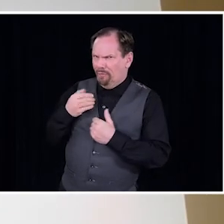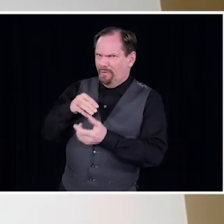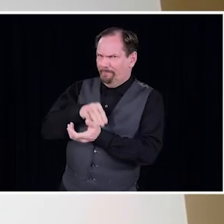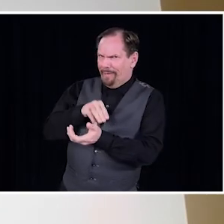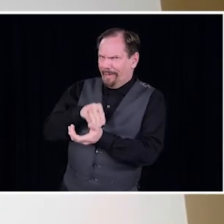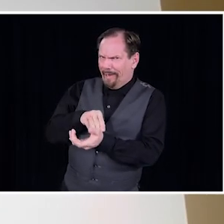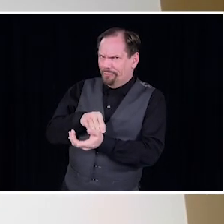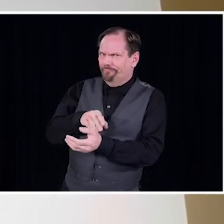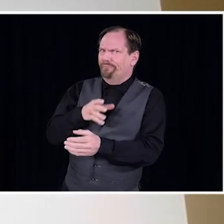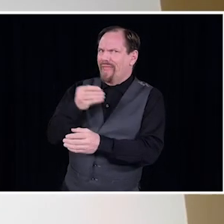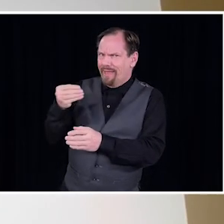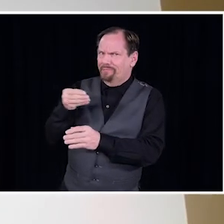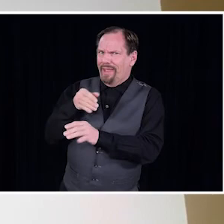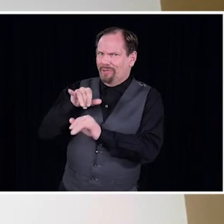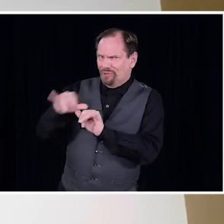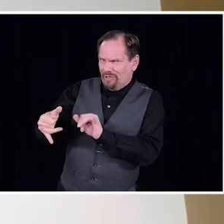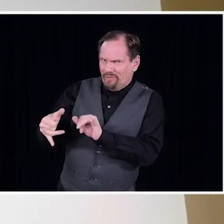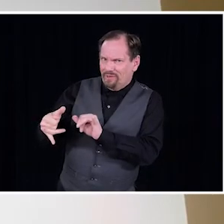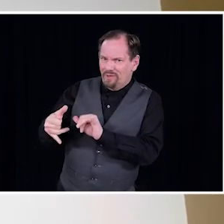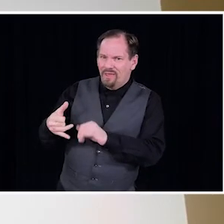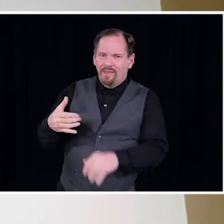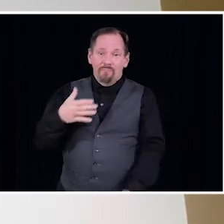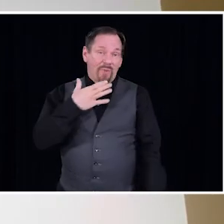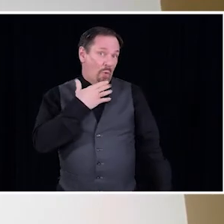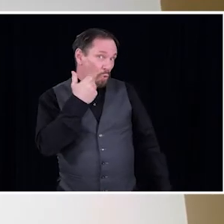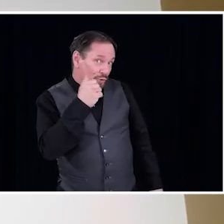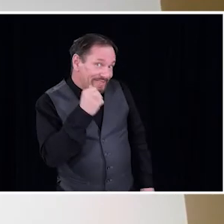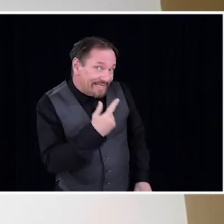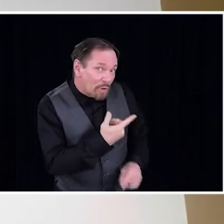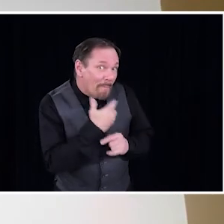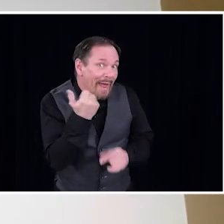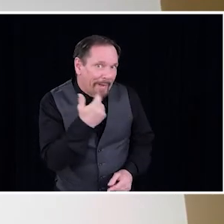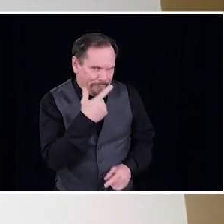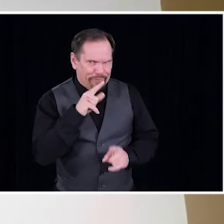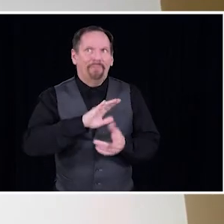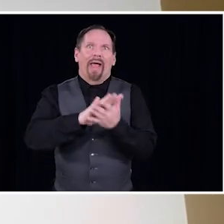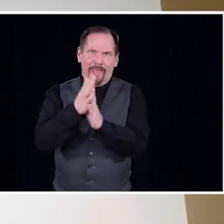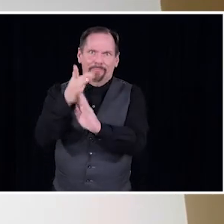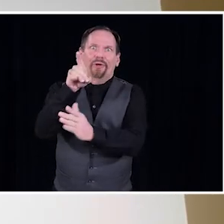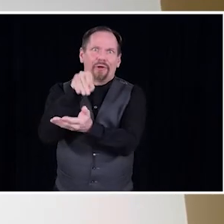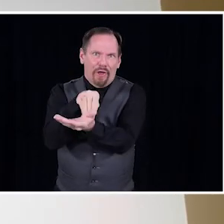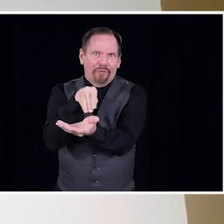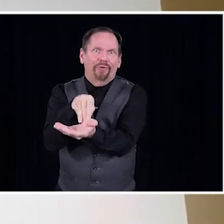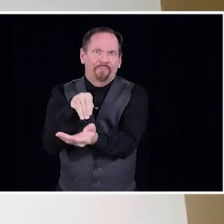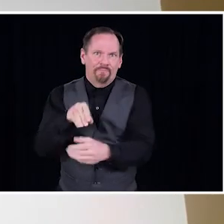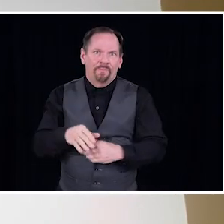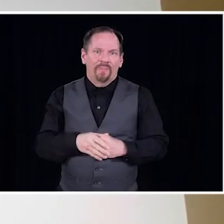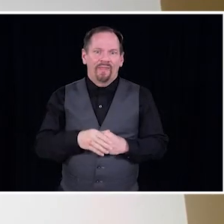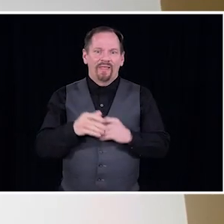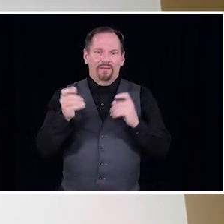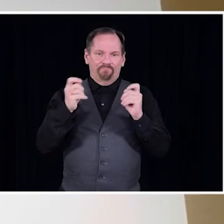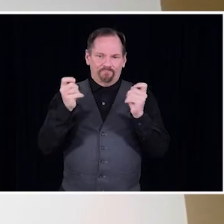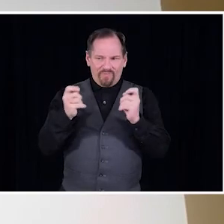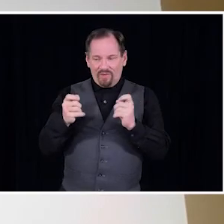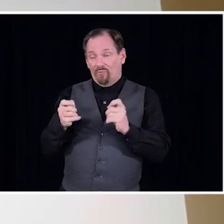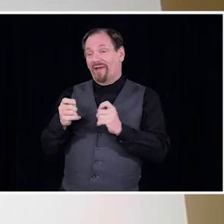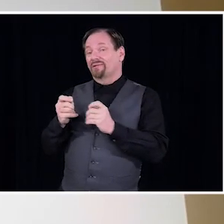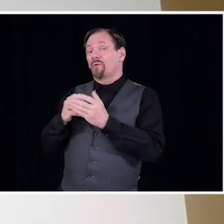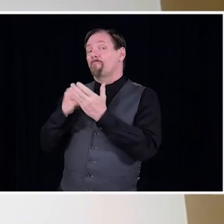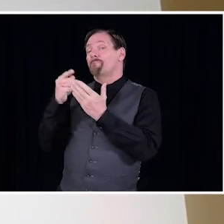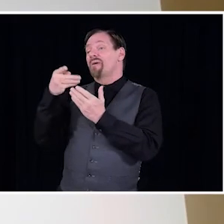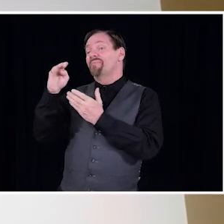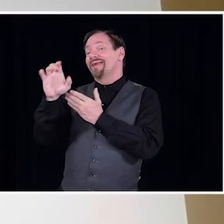medicine. My older sister obviously was the better child because she became a physician and today directs Bhutan's public health